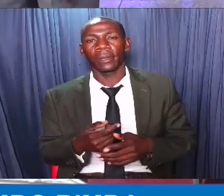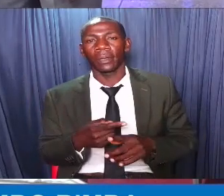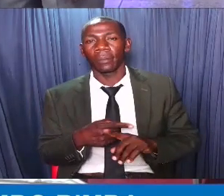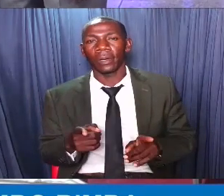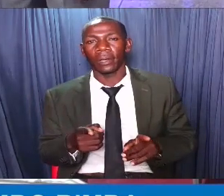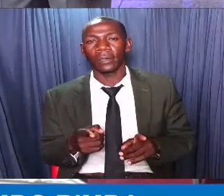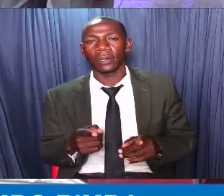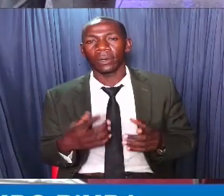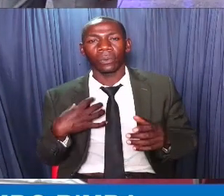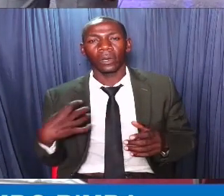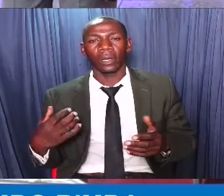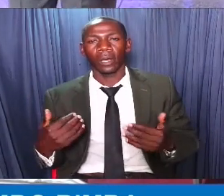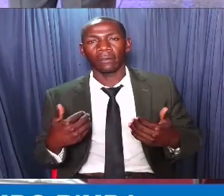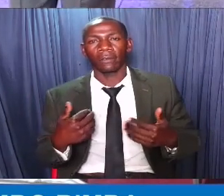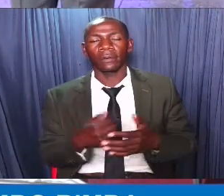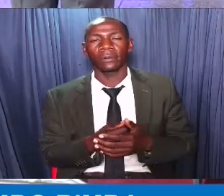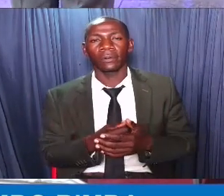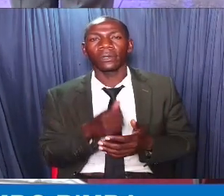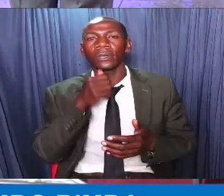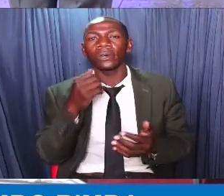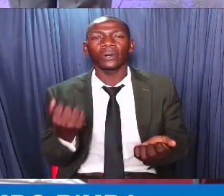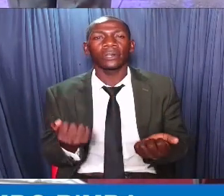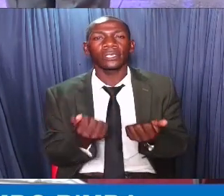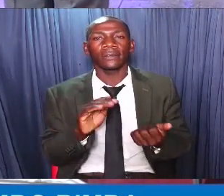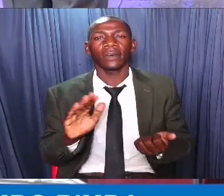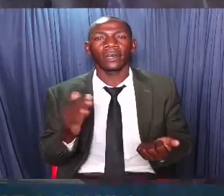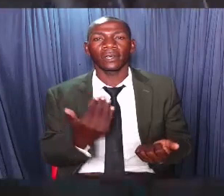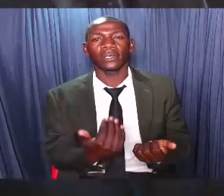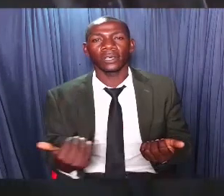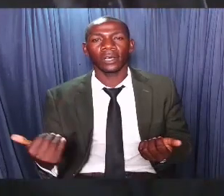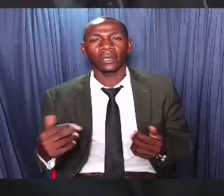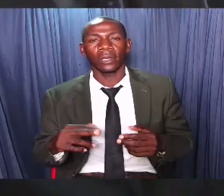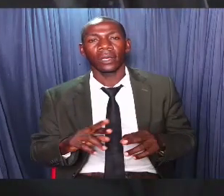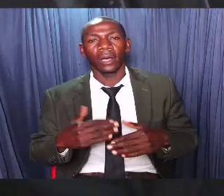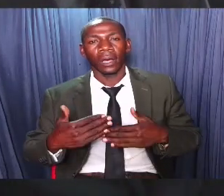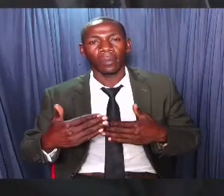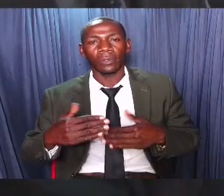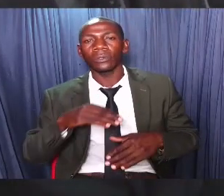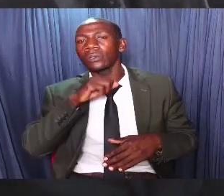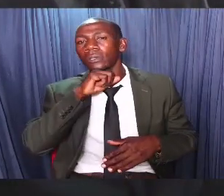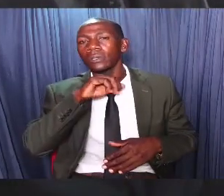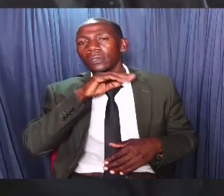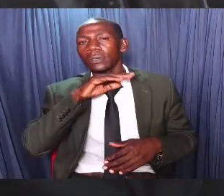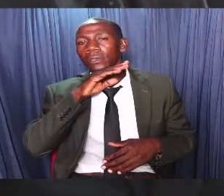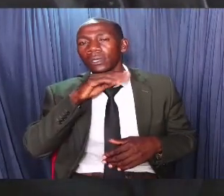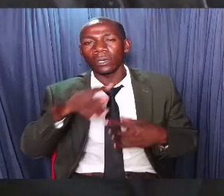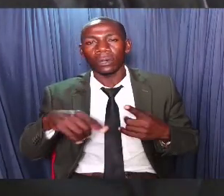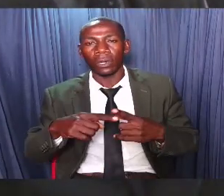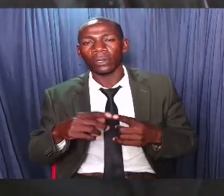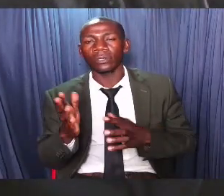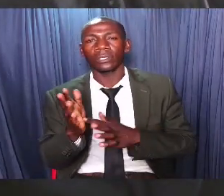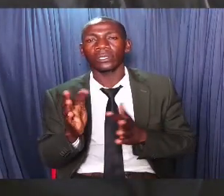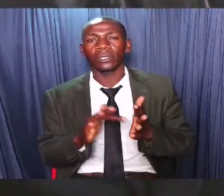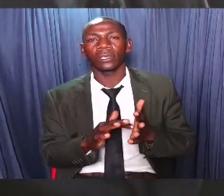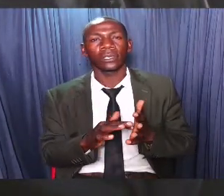mali alionayo. But the wealth he had. Haikuokoa mwanawe, iko hali ya kufa. Didn't save his critical child. Akamwendea Bwana Yesu. He went to the